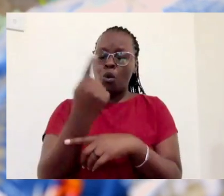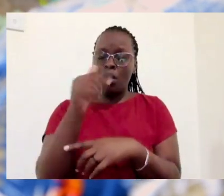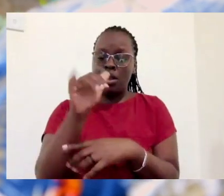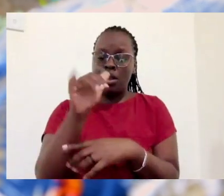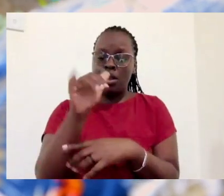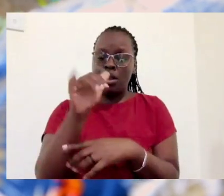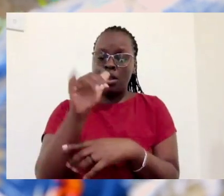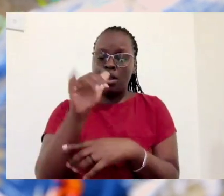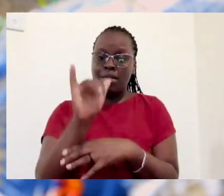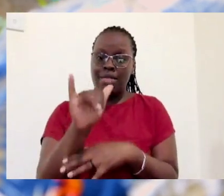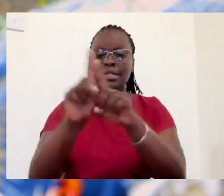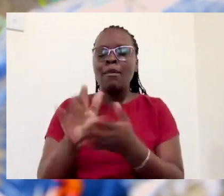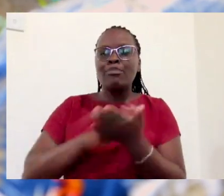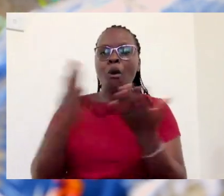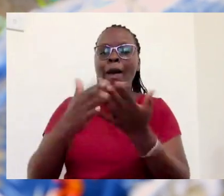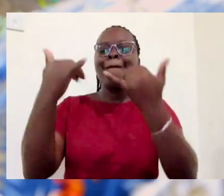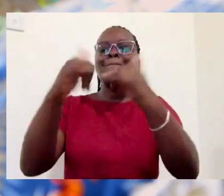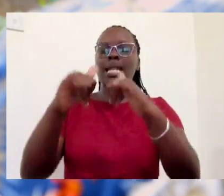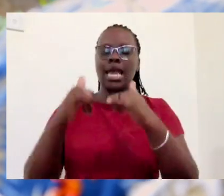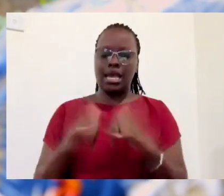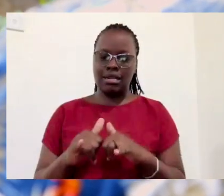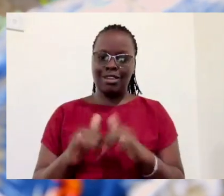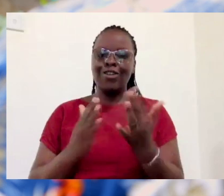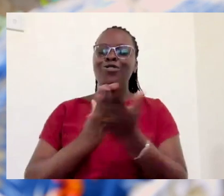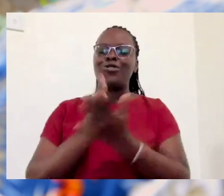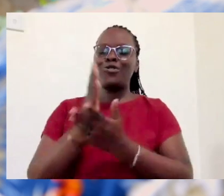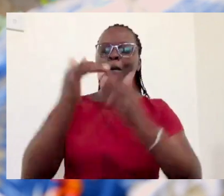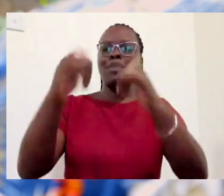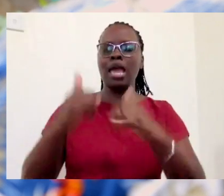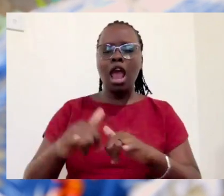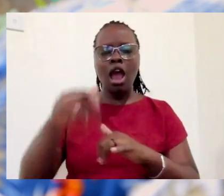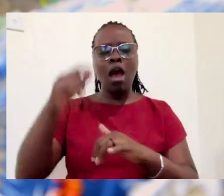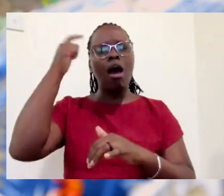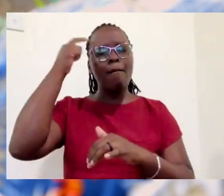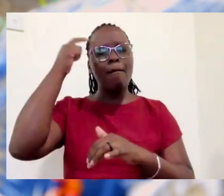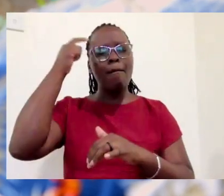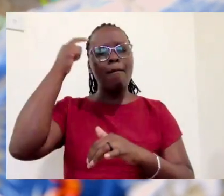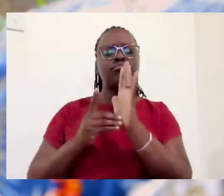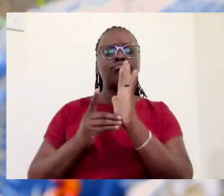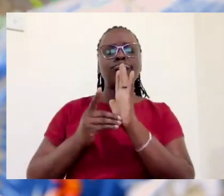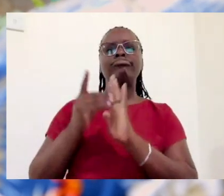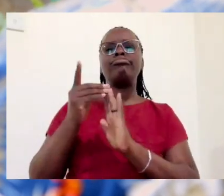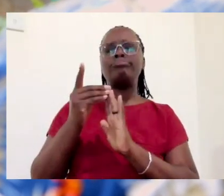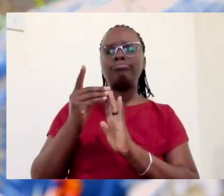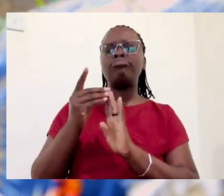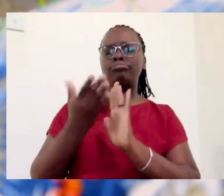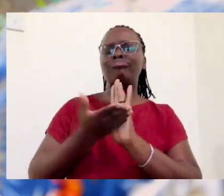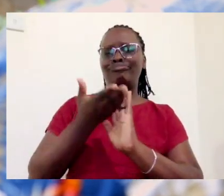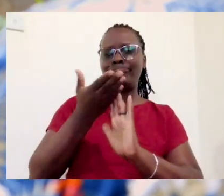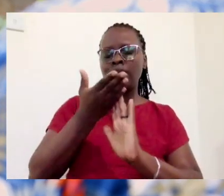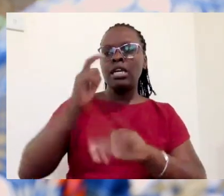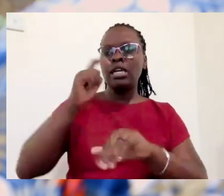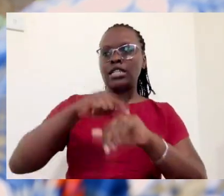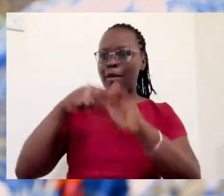but more on play-based learning to help the cognitive development of the children, so that once they